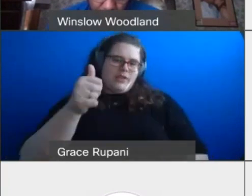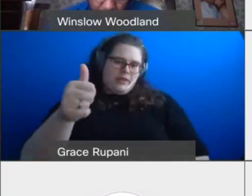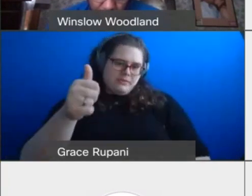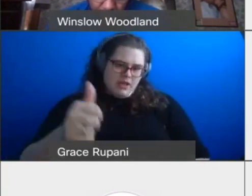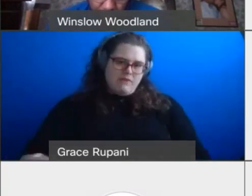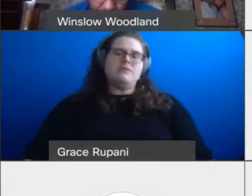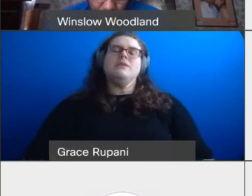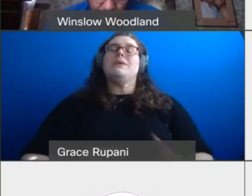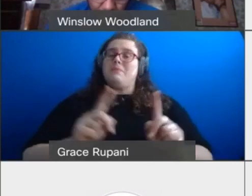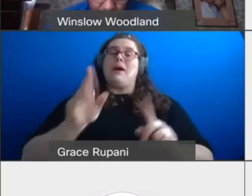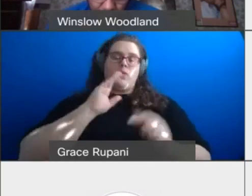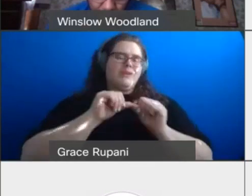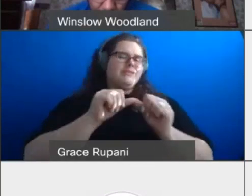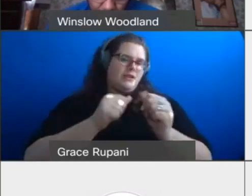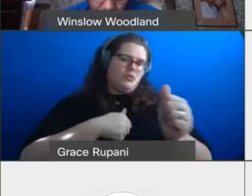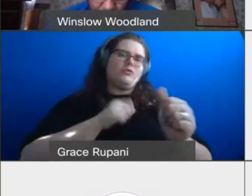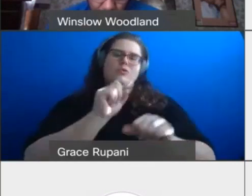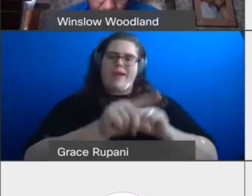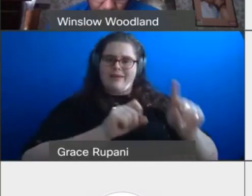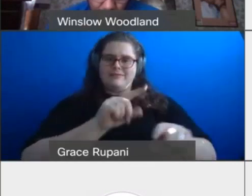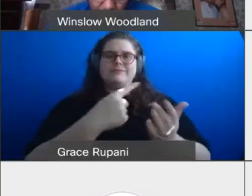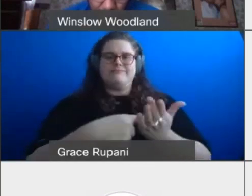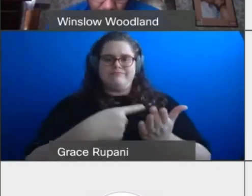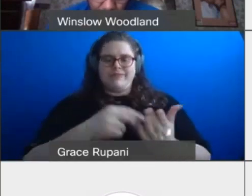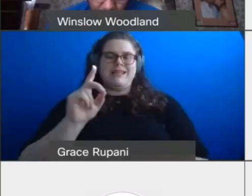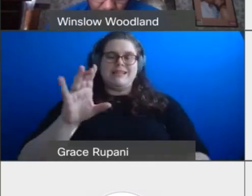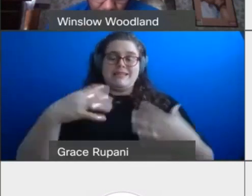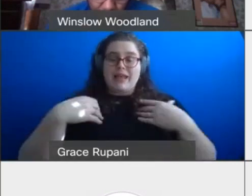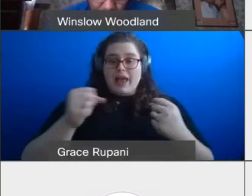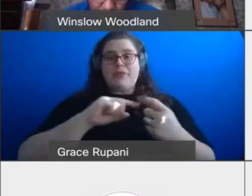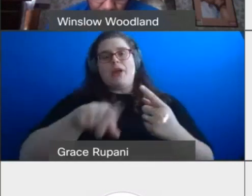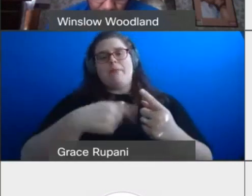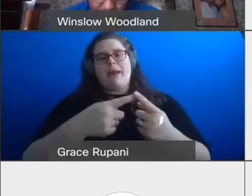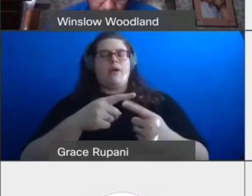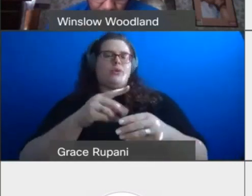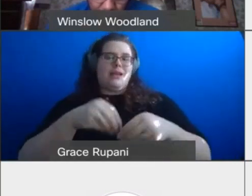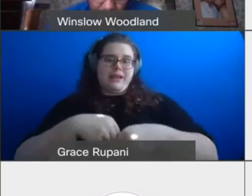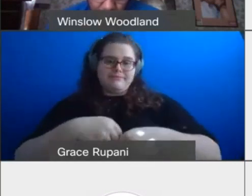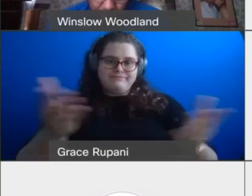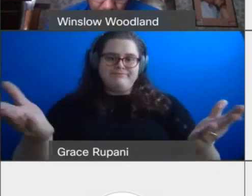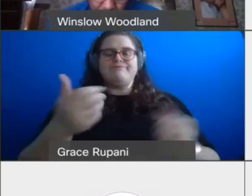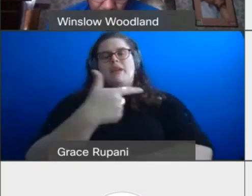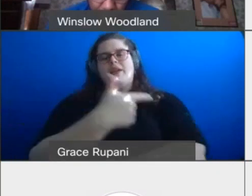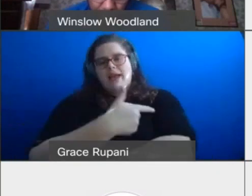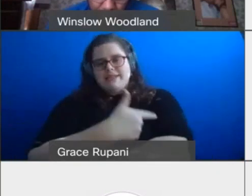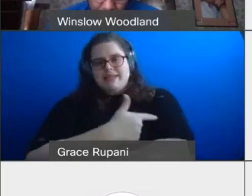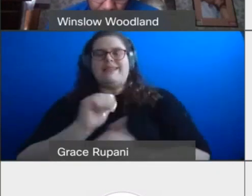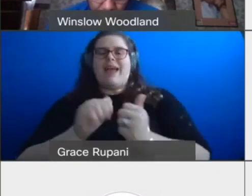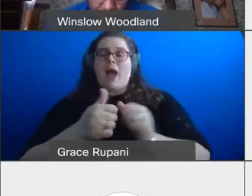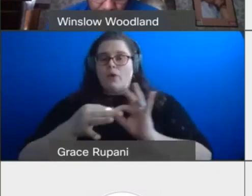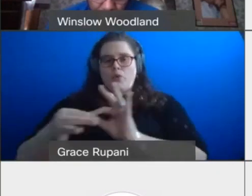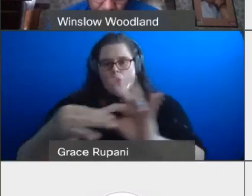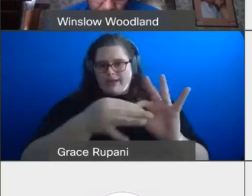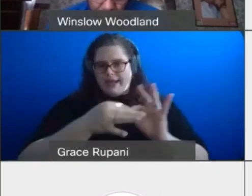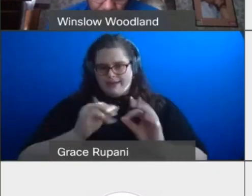Health regarding availability of vaccine and how we coordinate the administration of it. Because at this